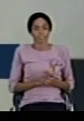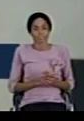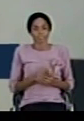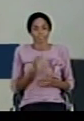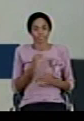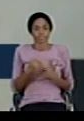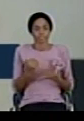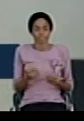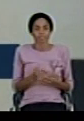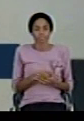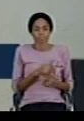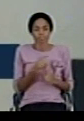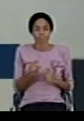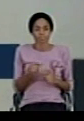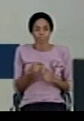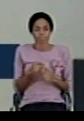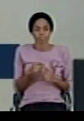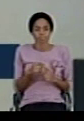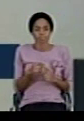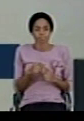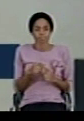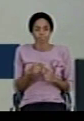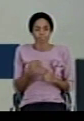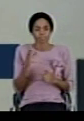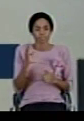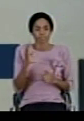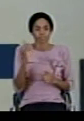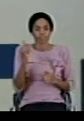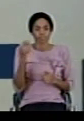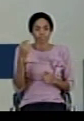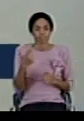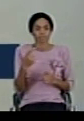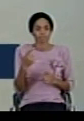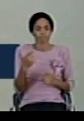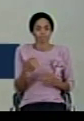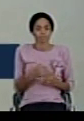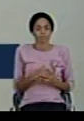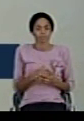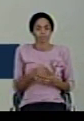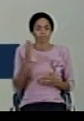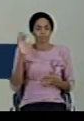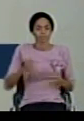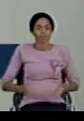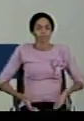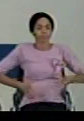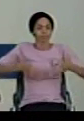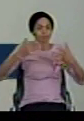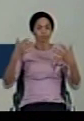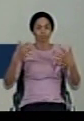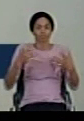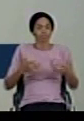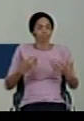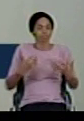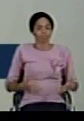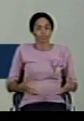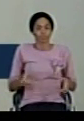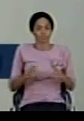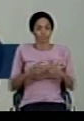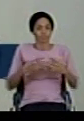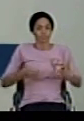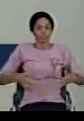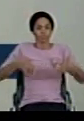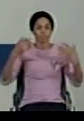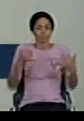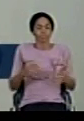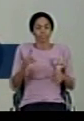into the bags, those bags to weigh about 120 kilograms. So as I was lifting it,